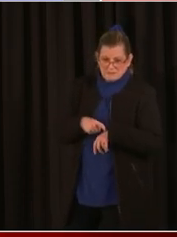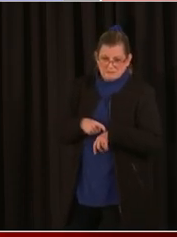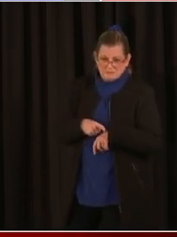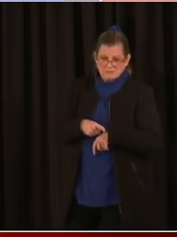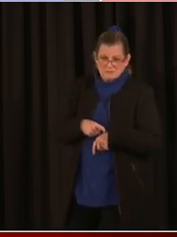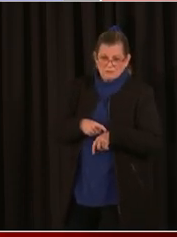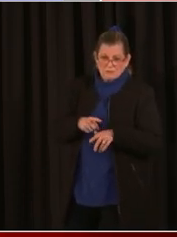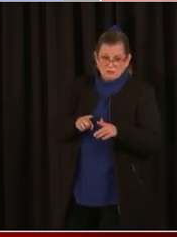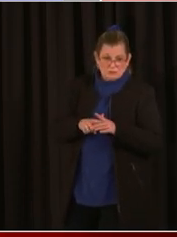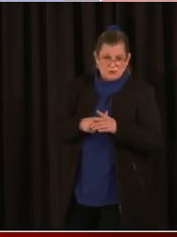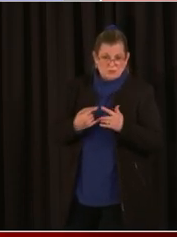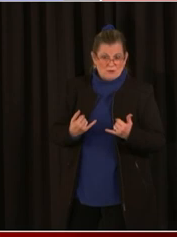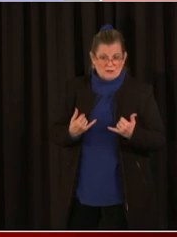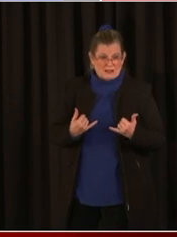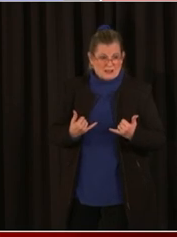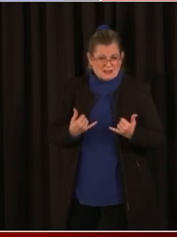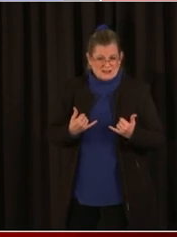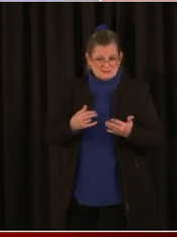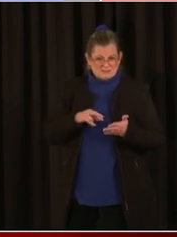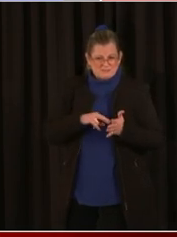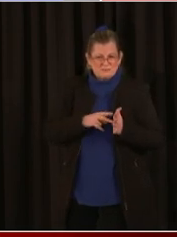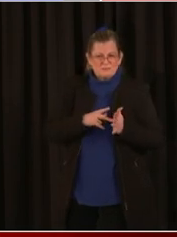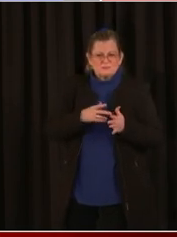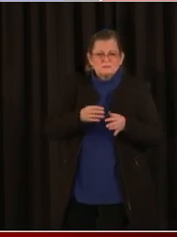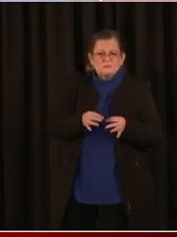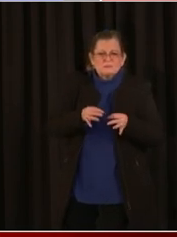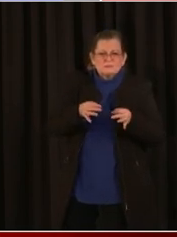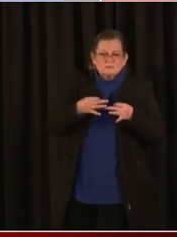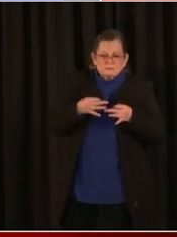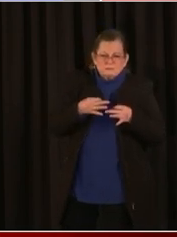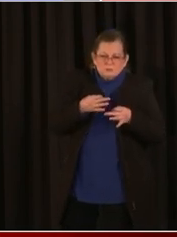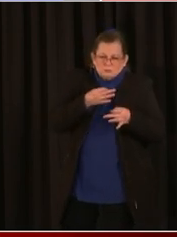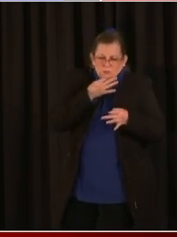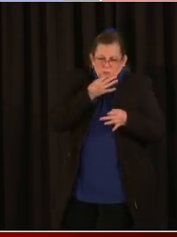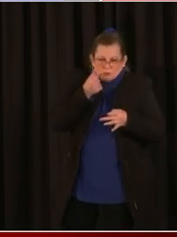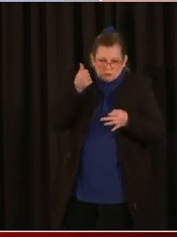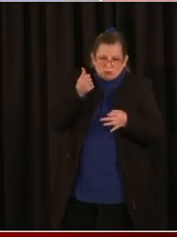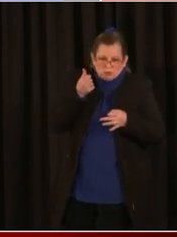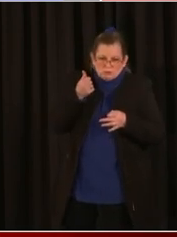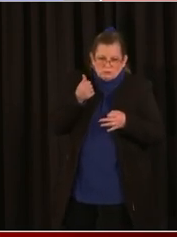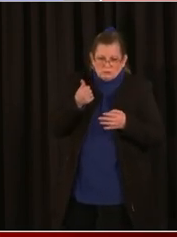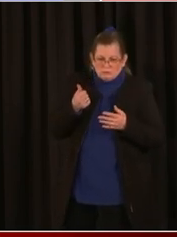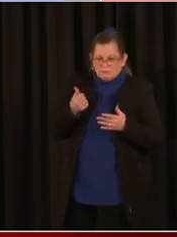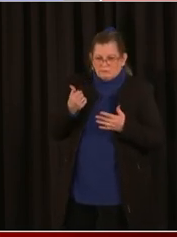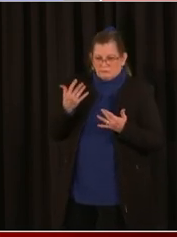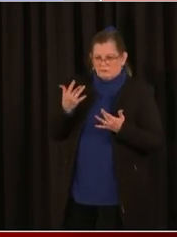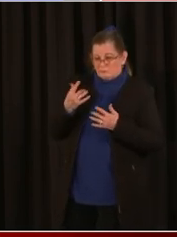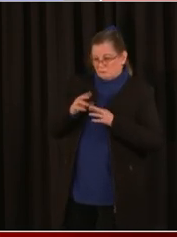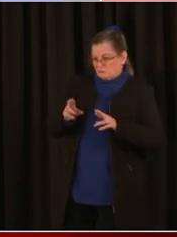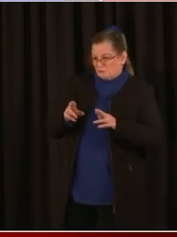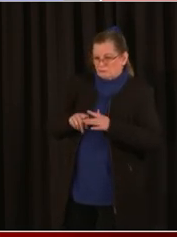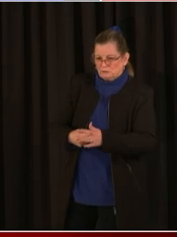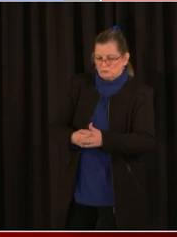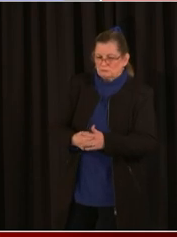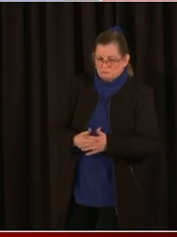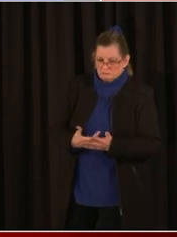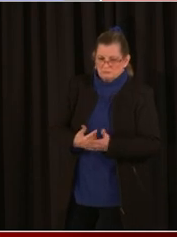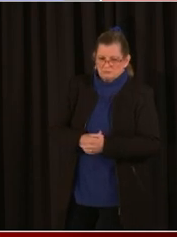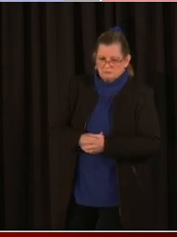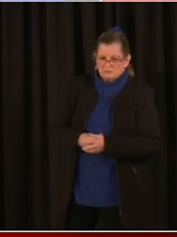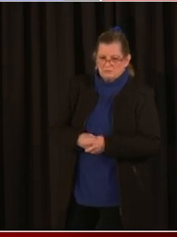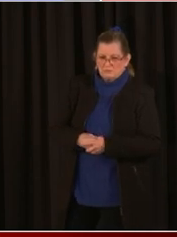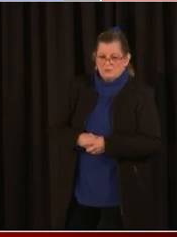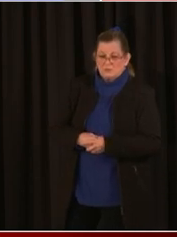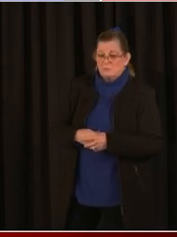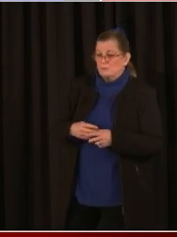now means that it happens that much sooner as opposed to waiting to start. The problem,